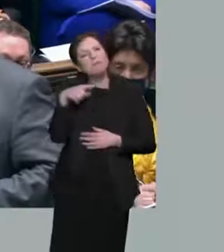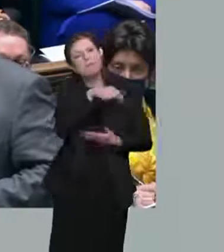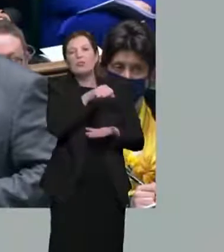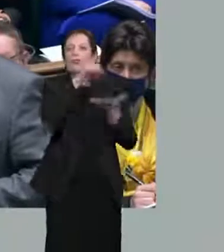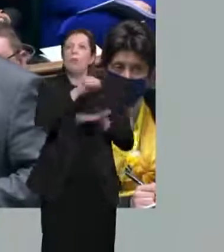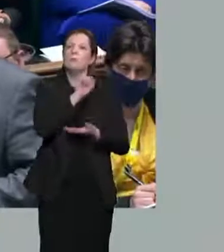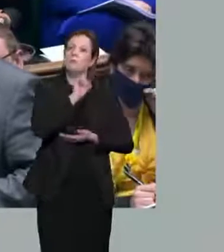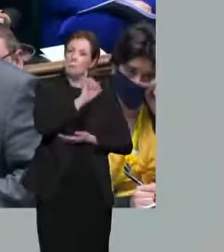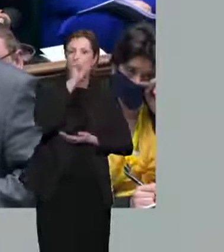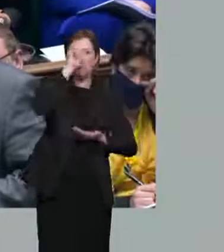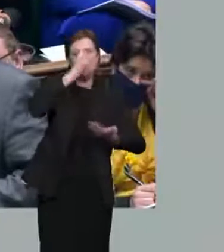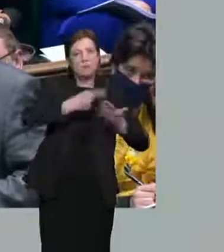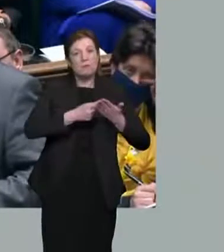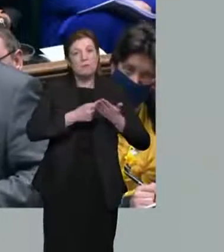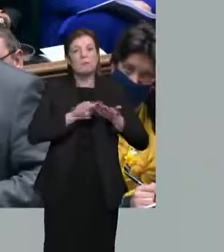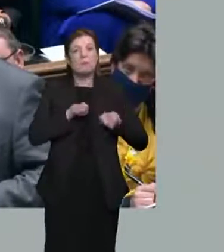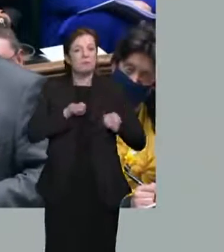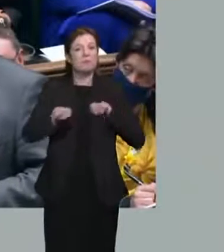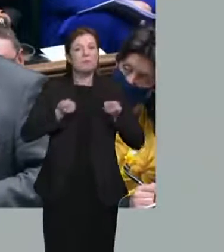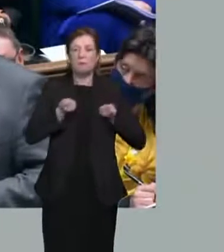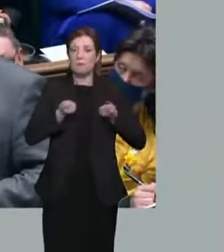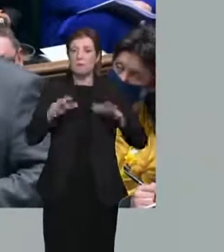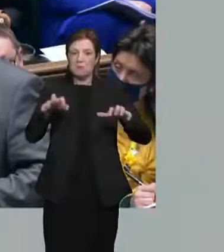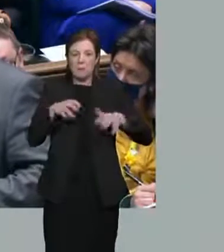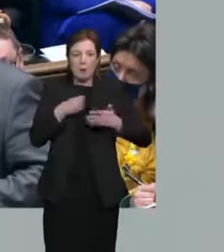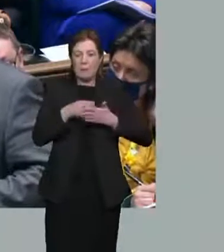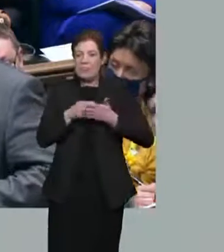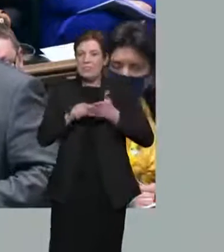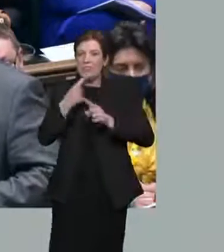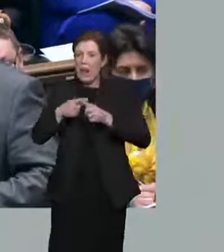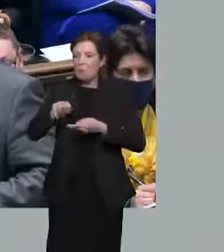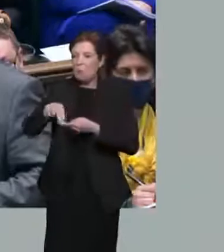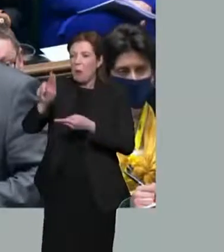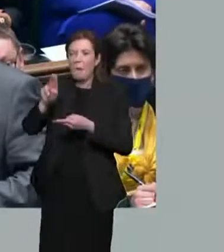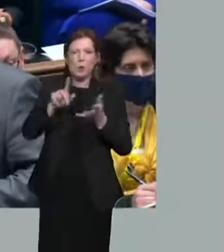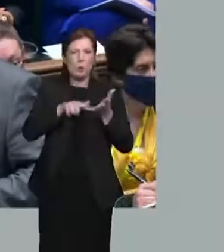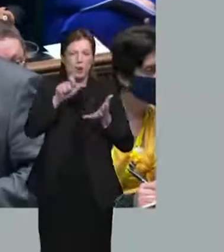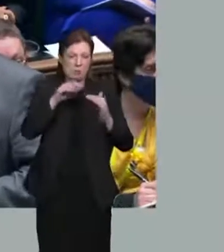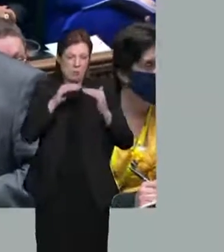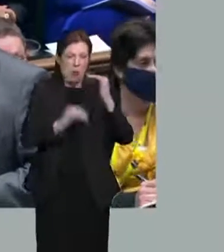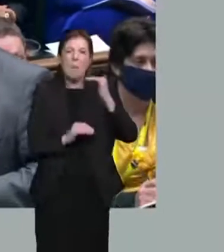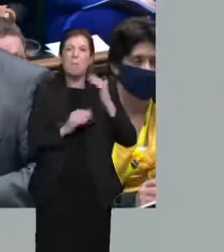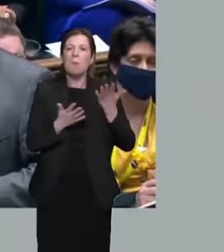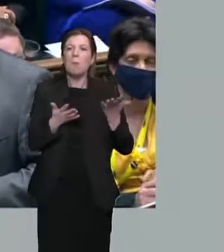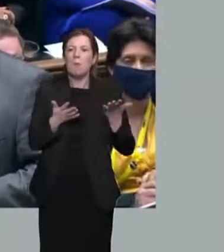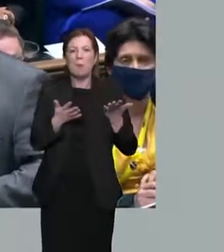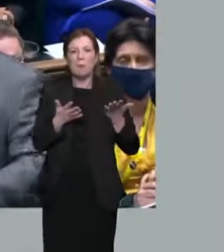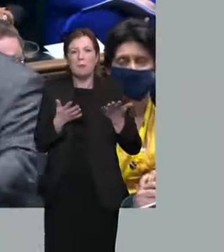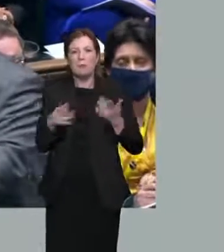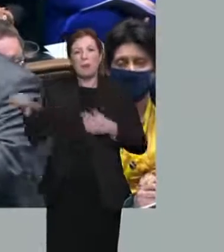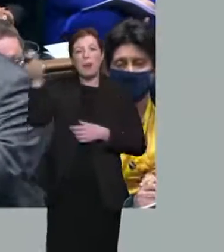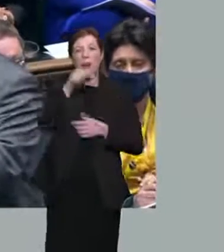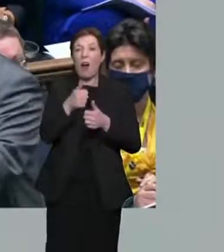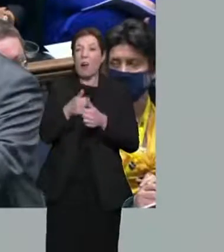the choice to push people further into hardship by hiking taxes, cutting universal credit and giving